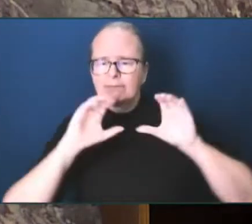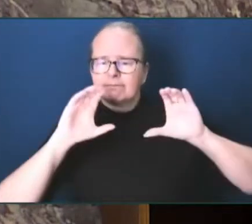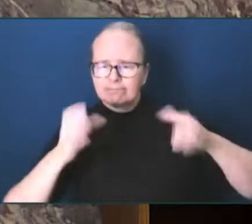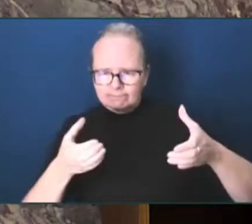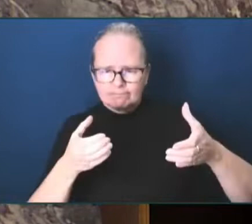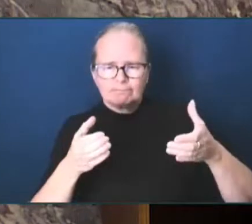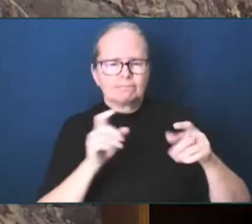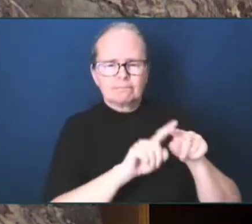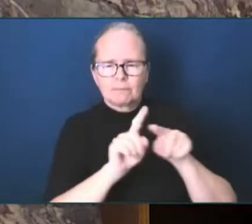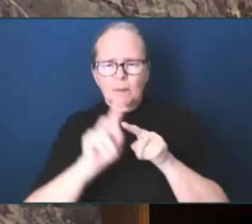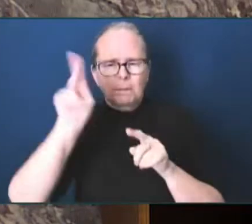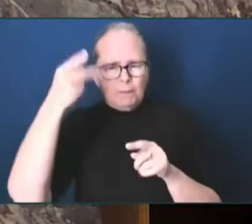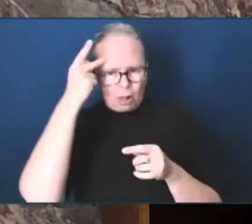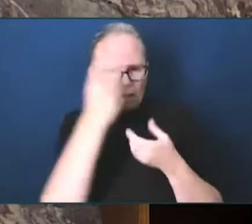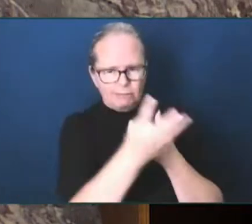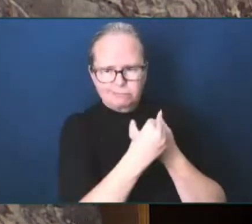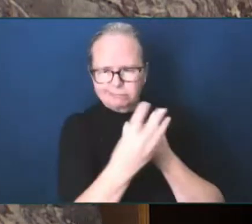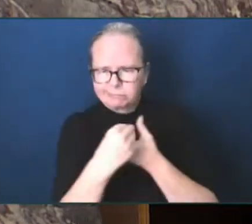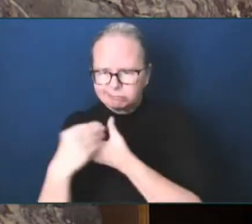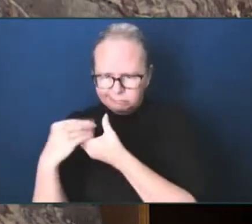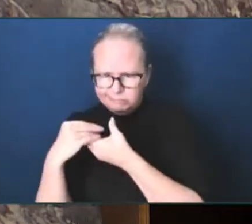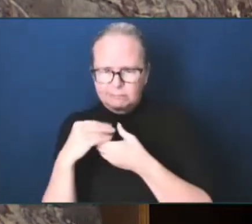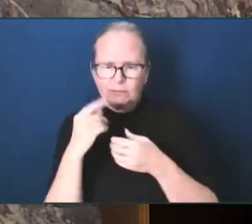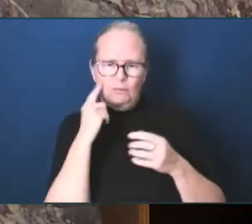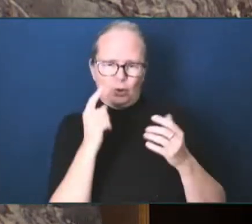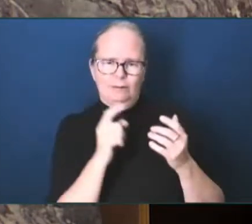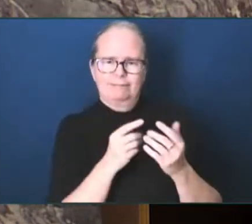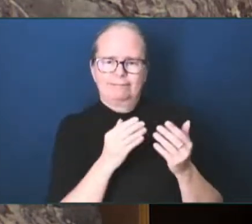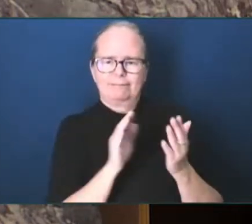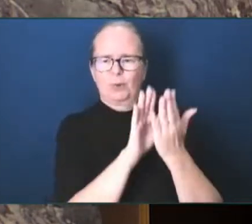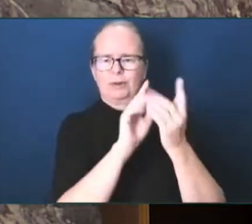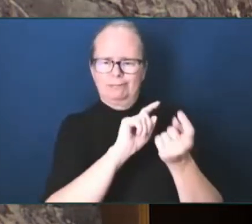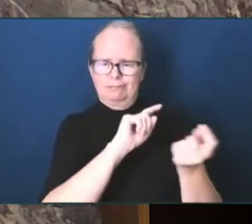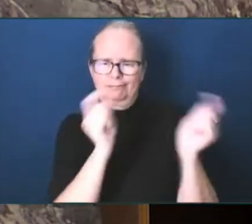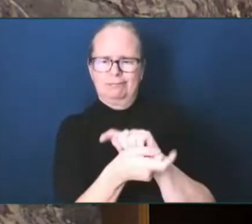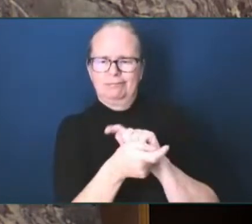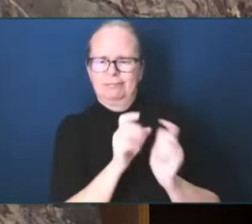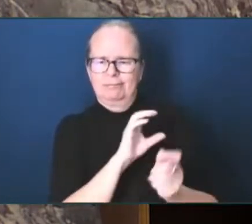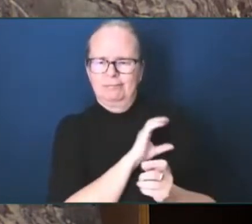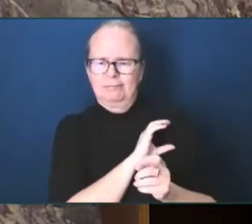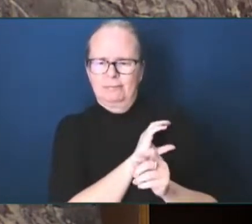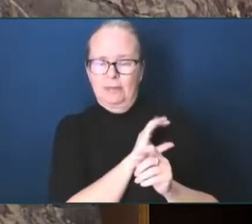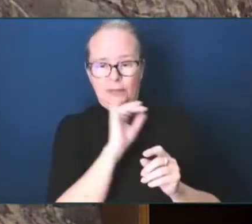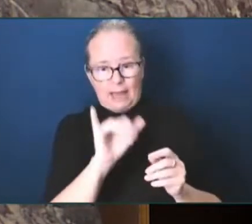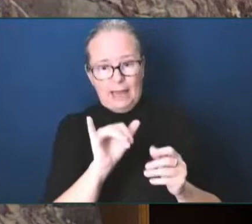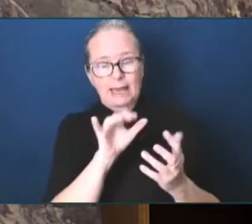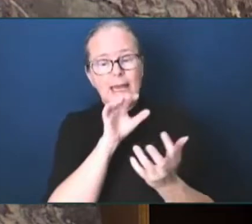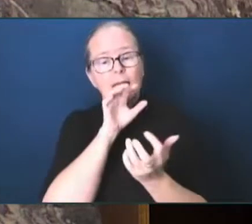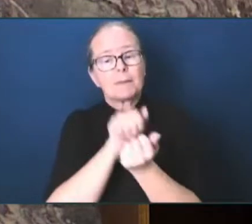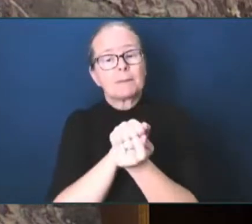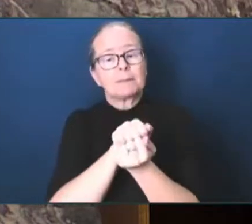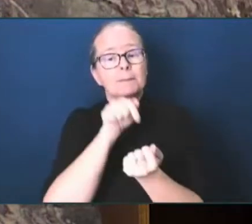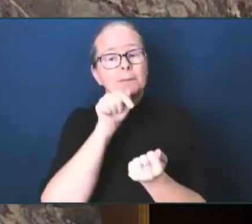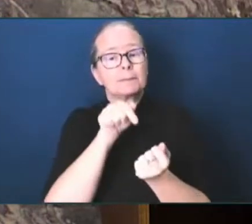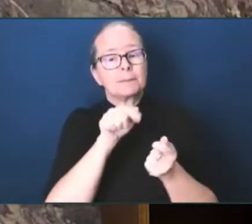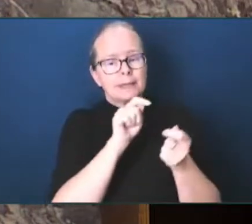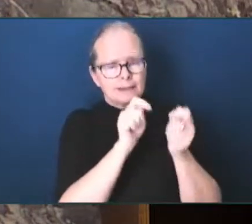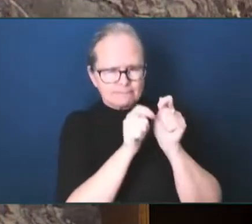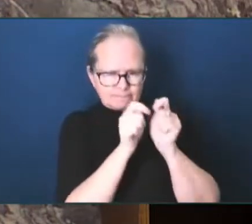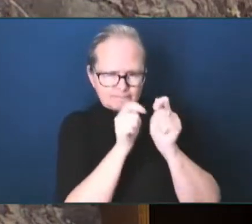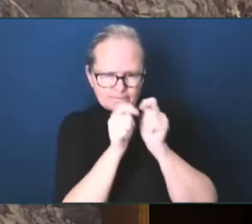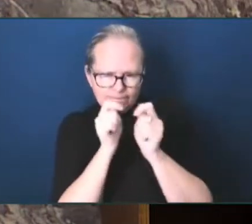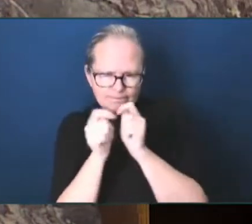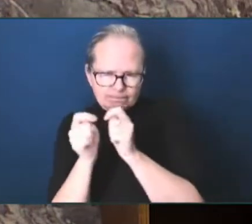that the committee on looking at reforming the Police Act heard loud and clear how having both medical